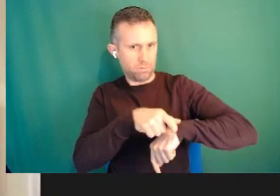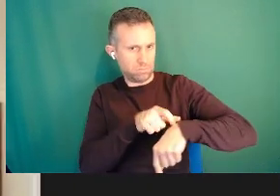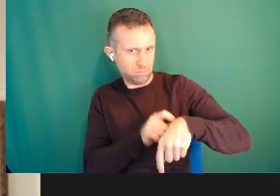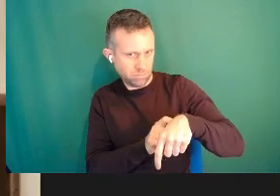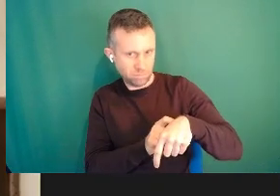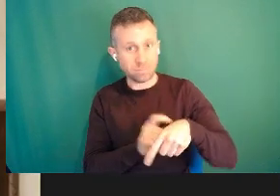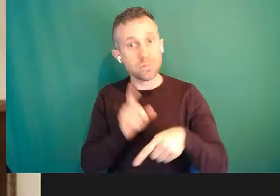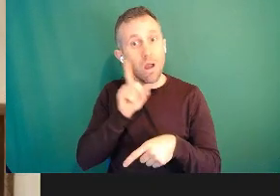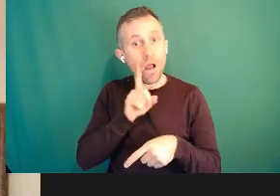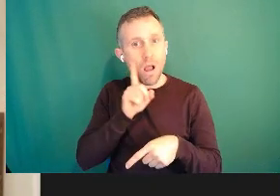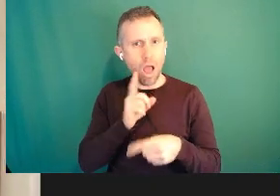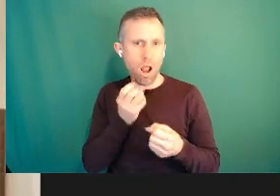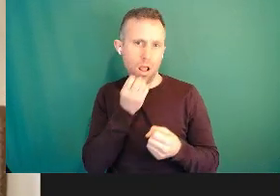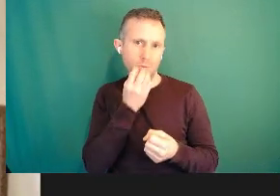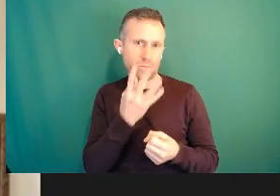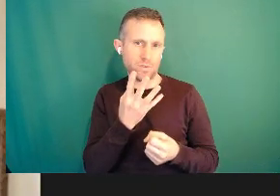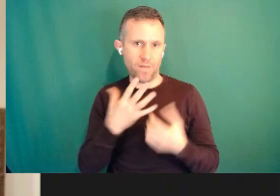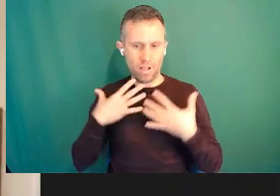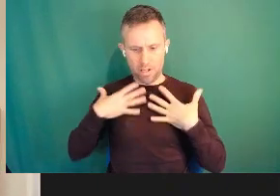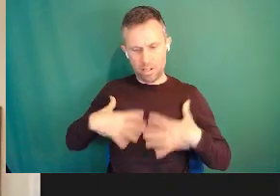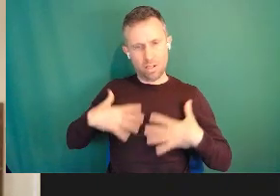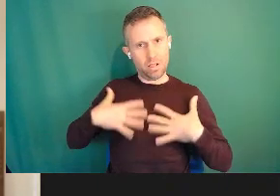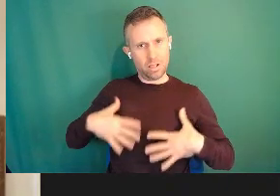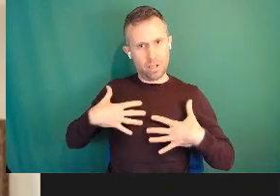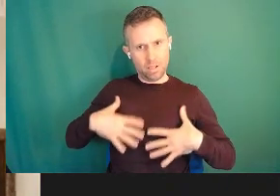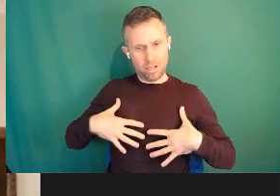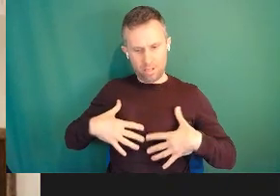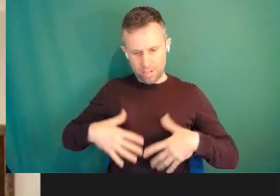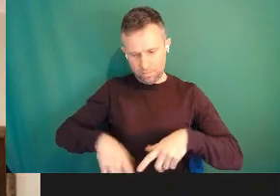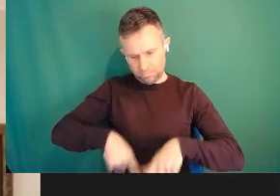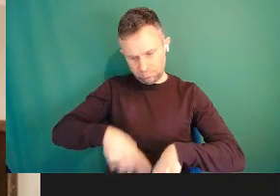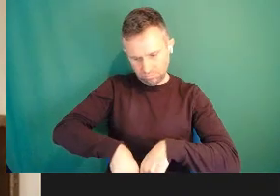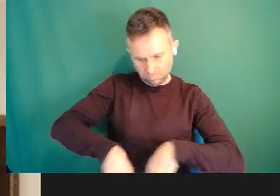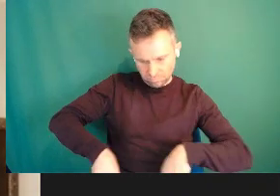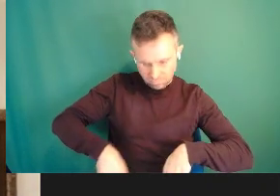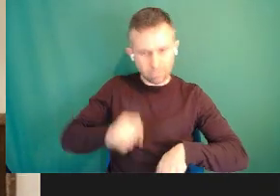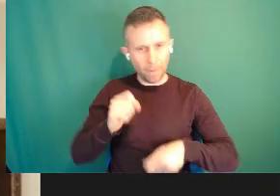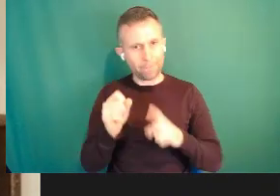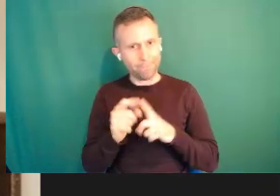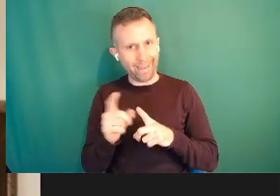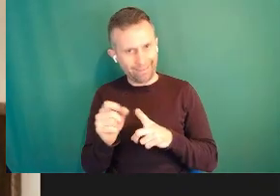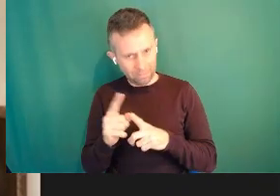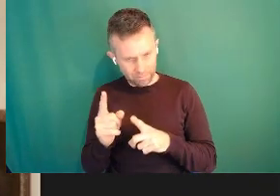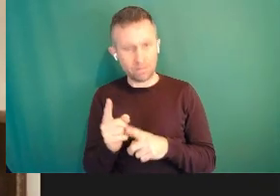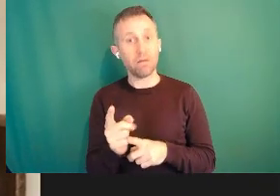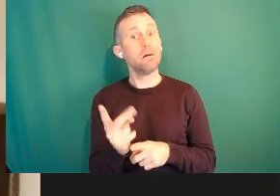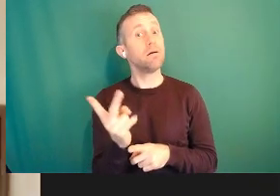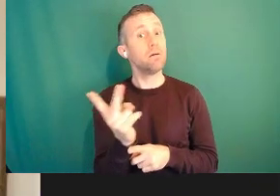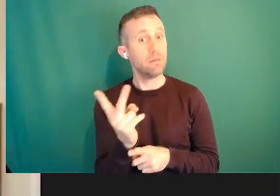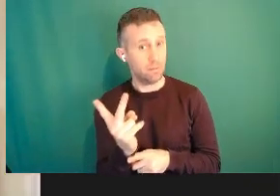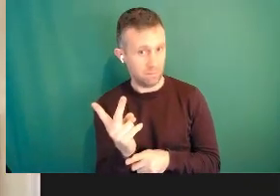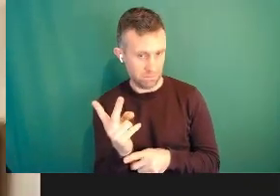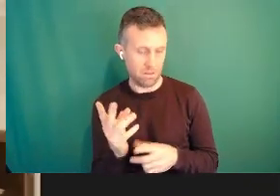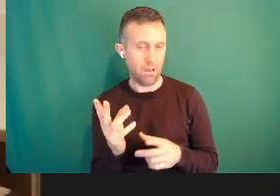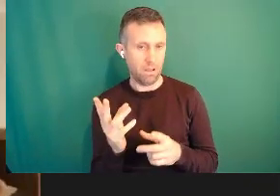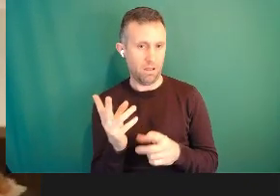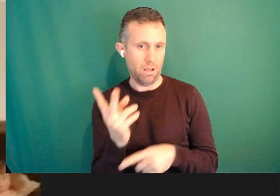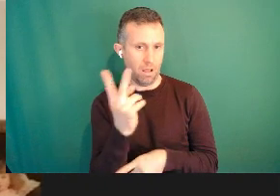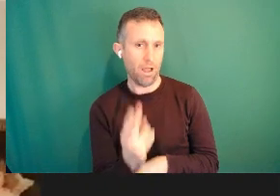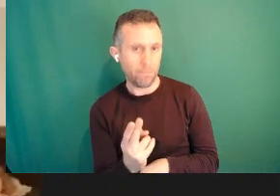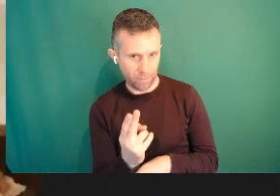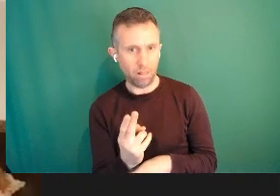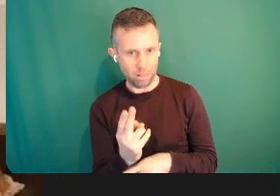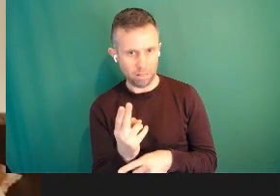middle. And so Lord and Lady Crewe, they came to own West Horsley Place in the 30s. They would have been